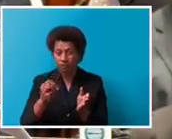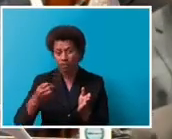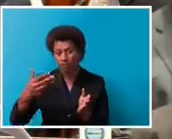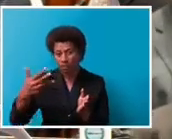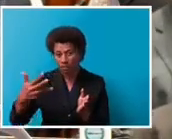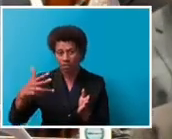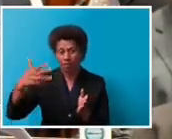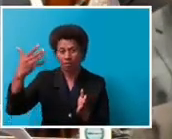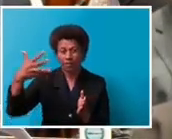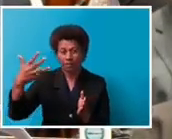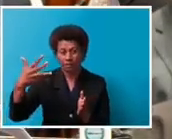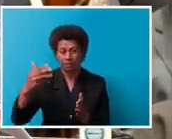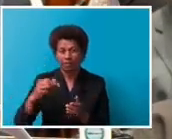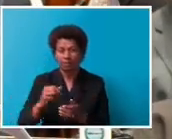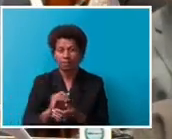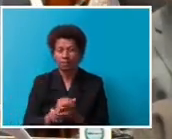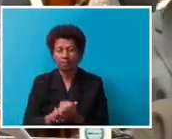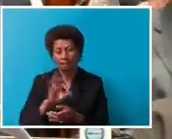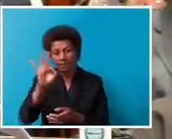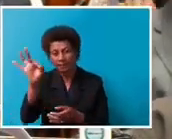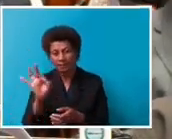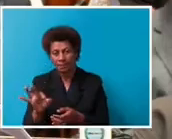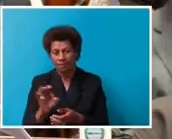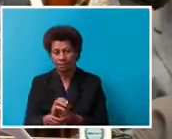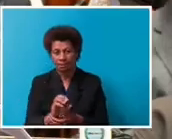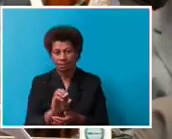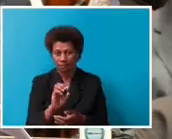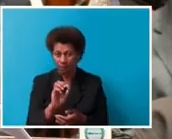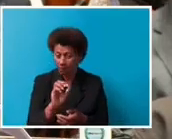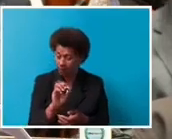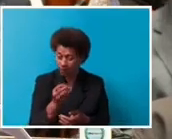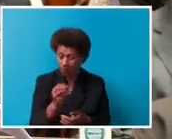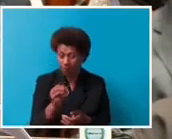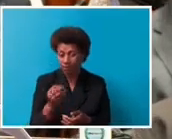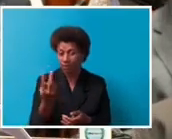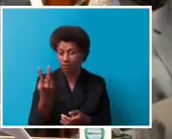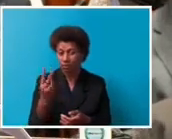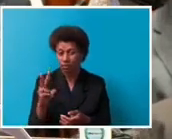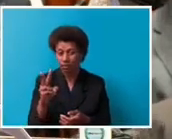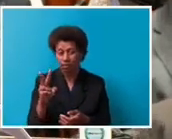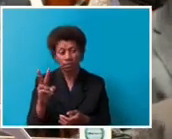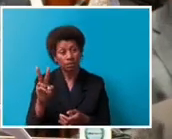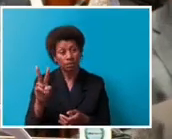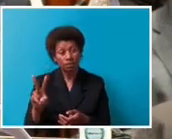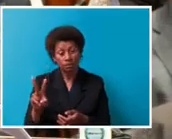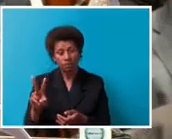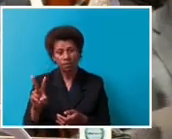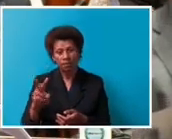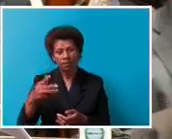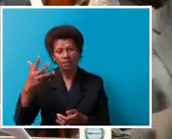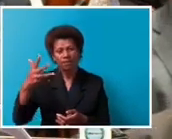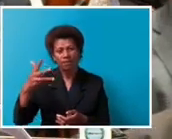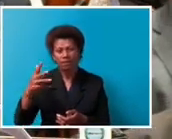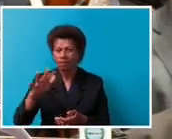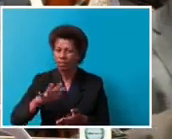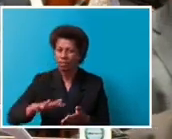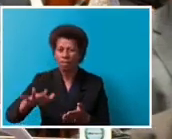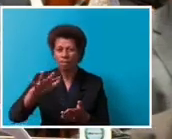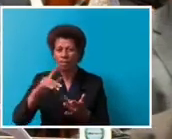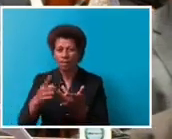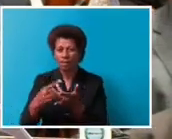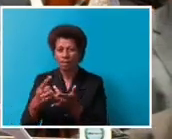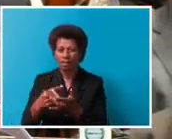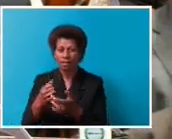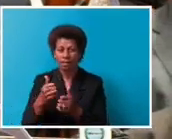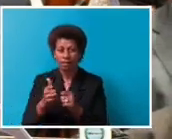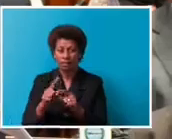15% to just two rates. 0 on 22 essential items, and 15% on all other goods and